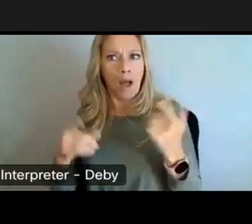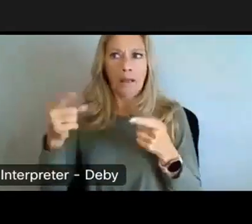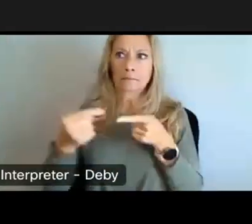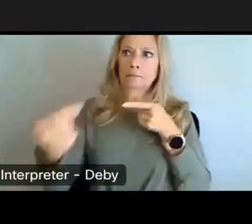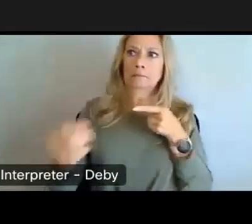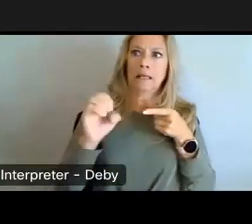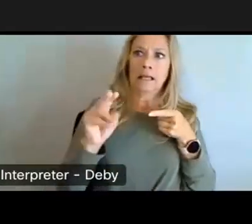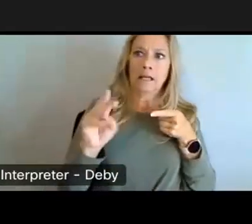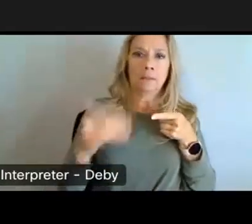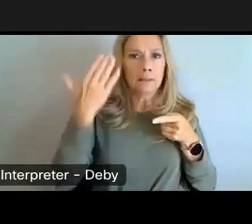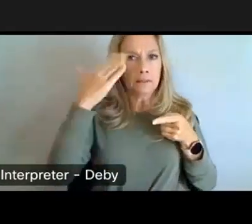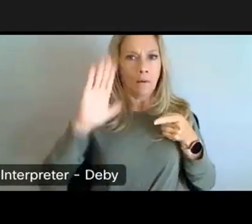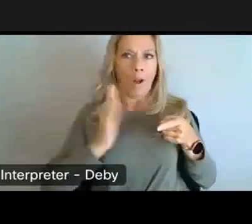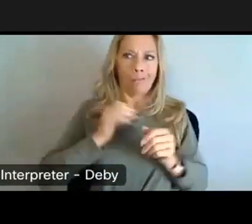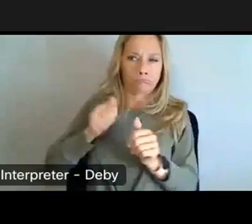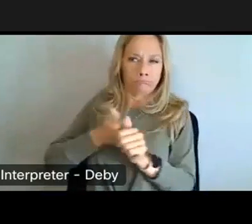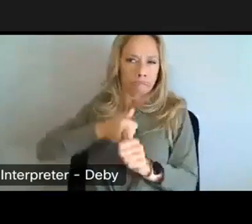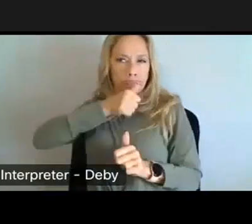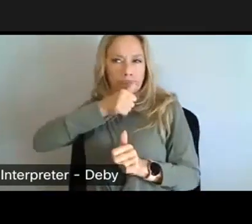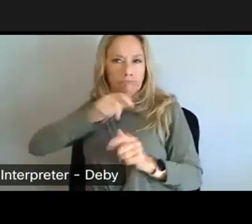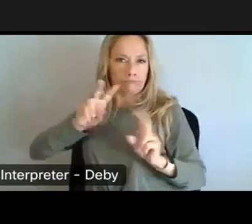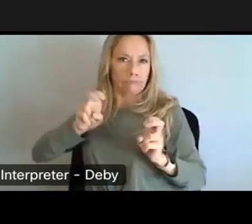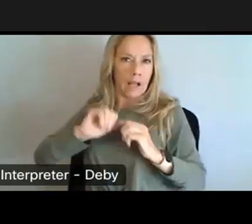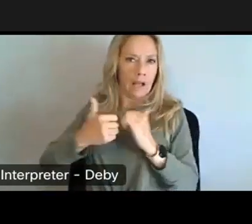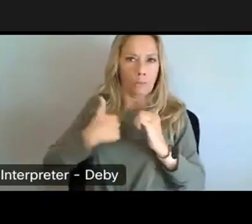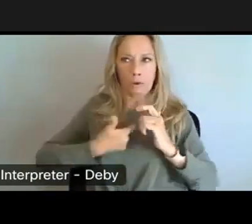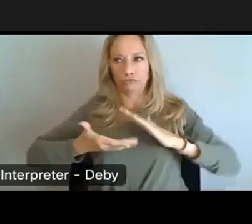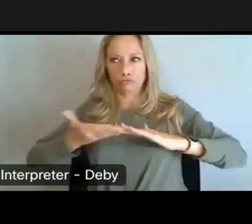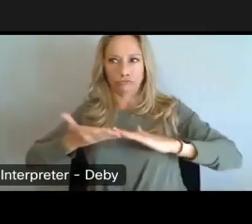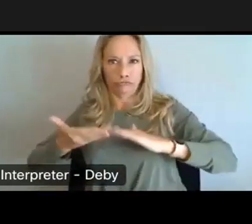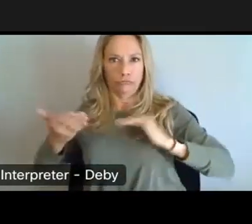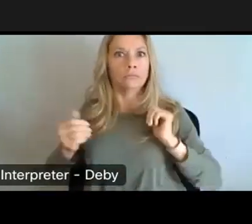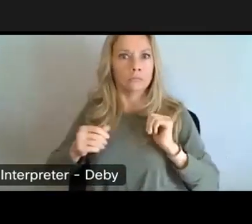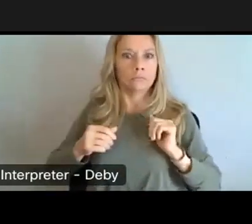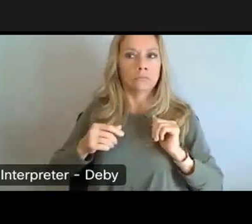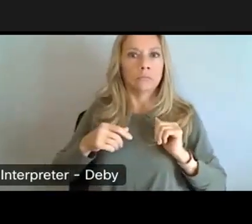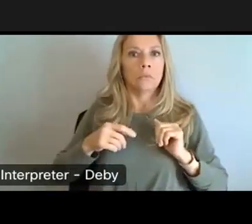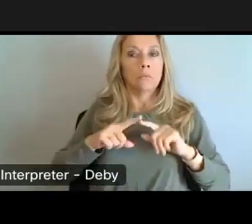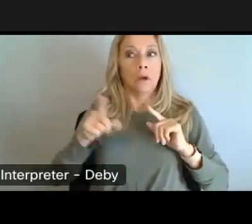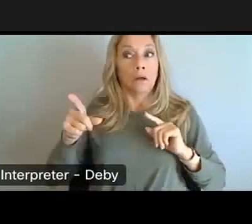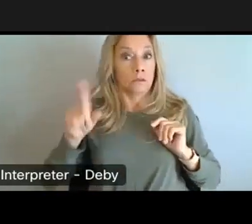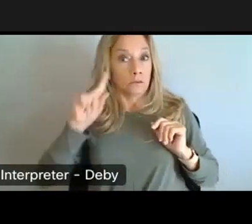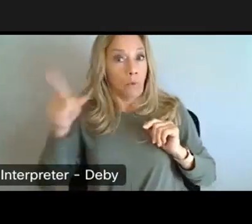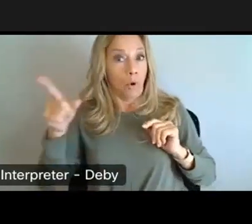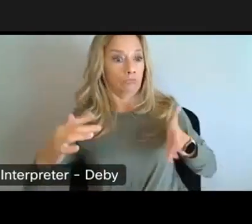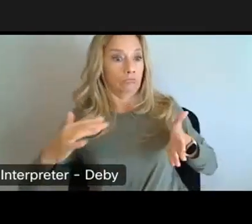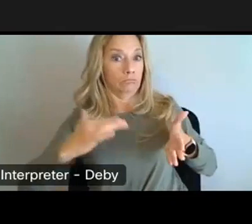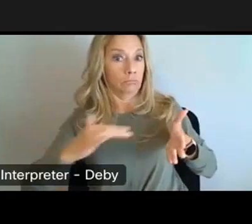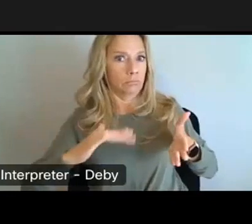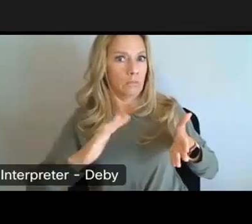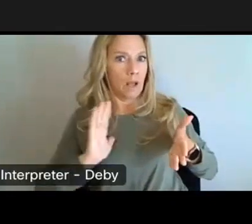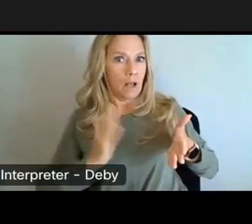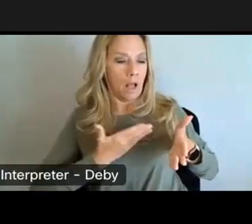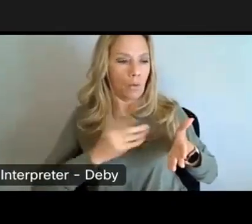how we operated. And they're a smart enemy just like we do. They observe us, they find our weaknesses, and then they